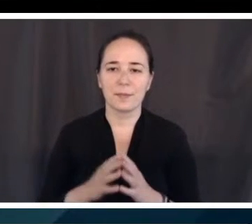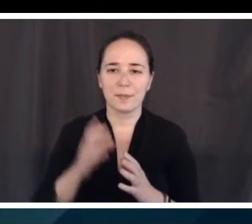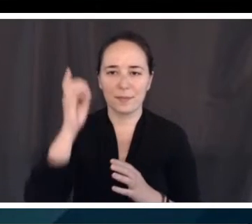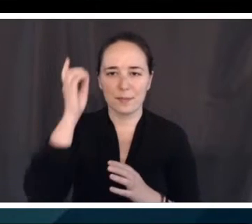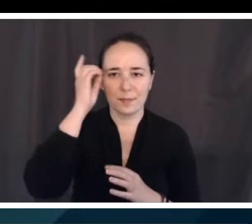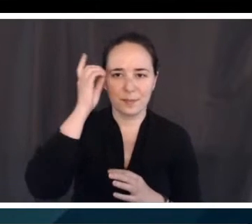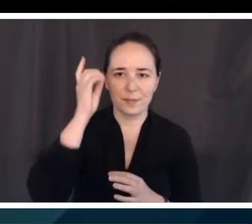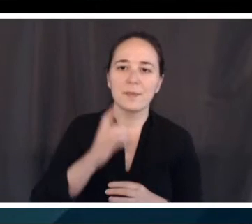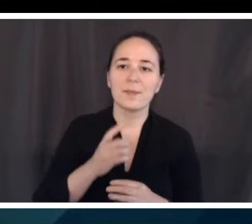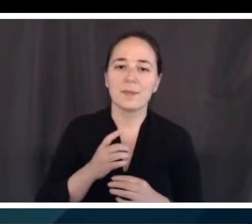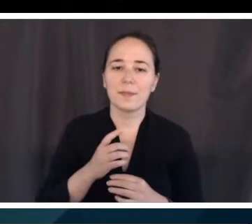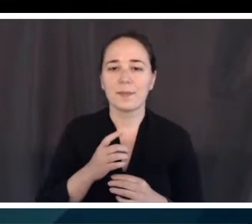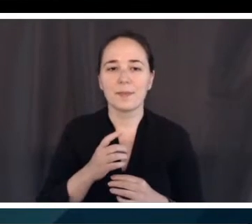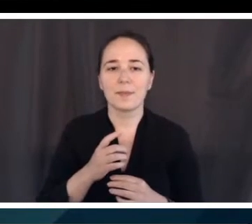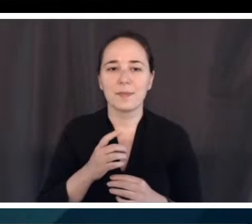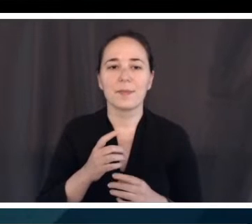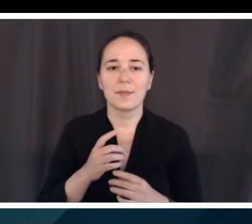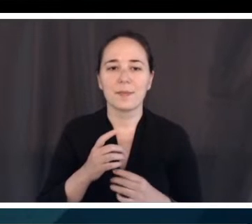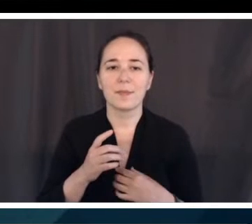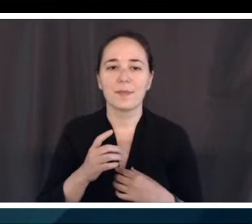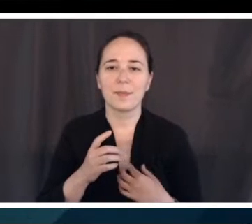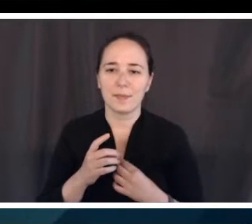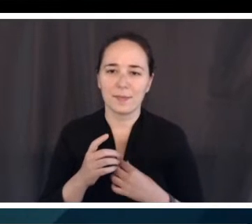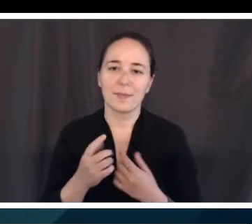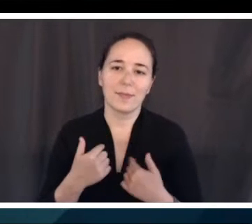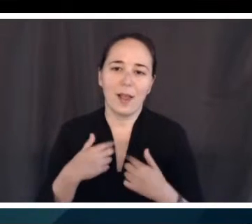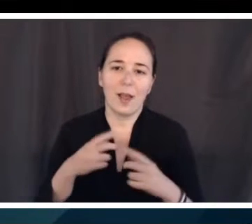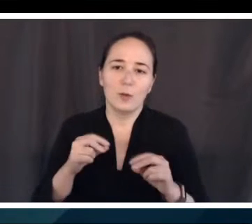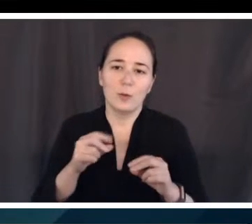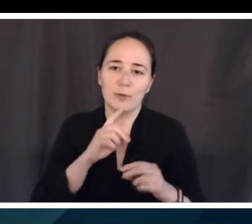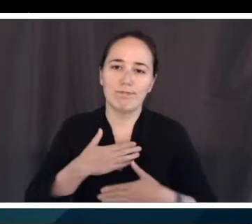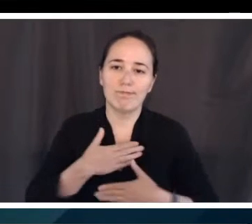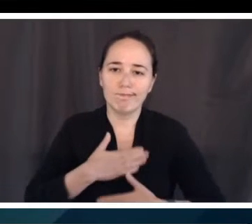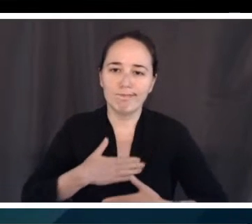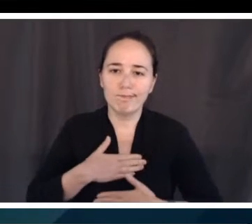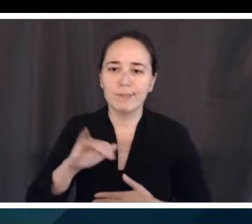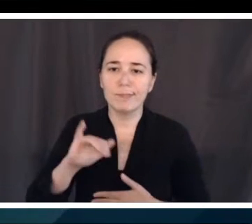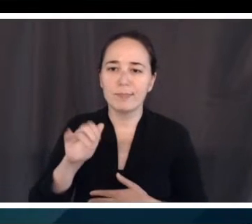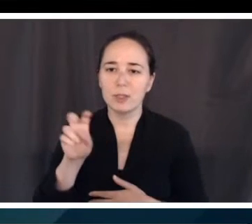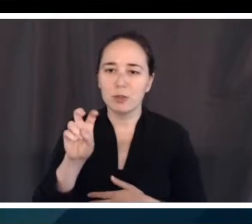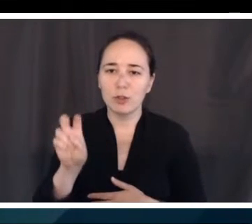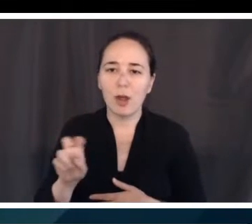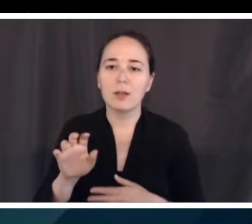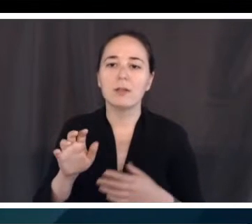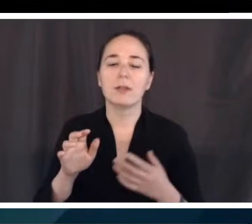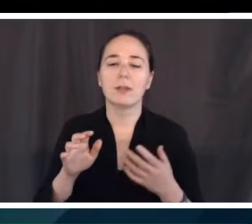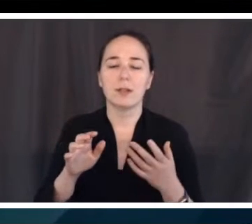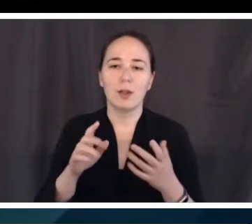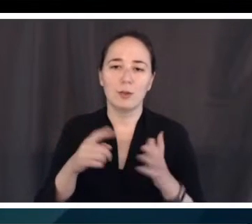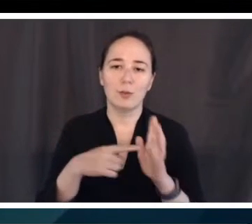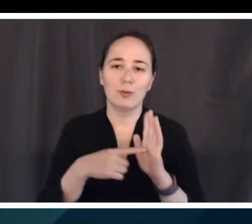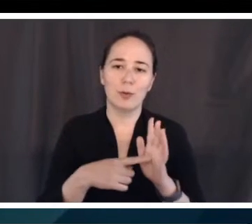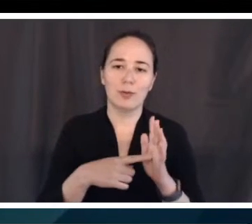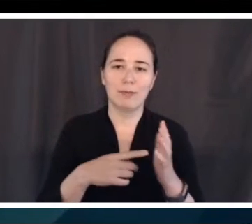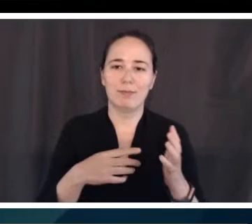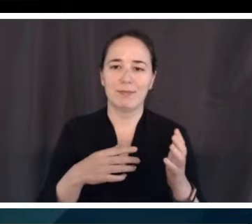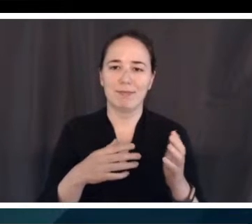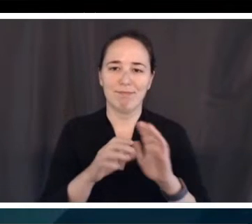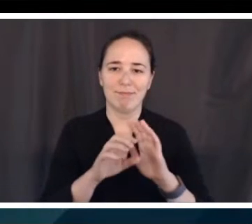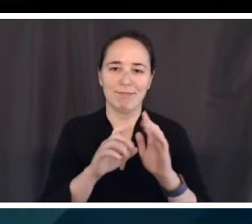start. I love jazz, and I love like it. When you were just showing your examples there, it's hard to not